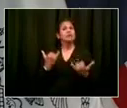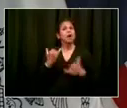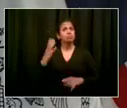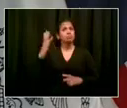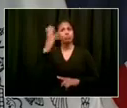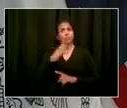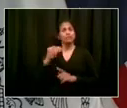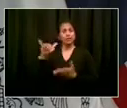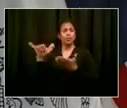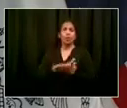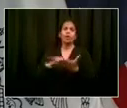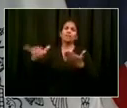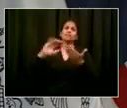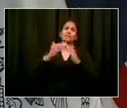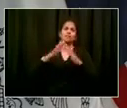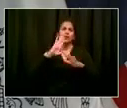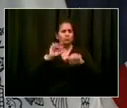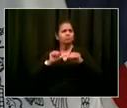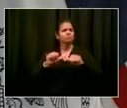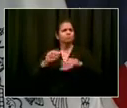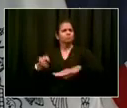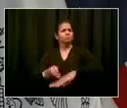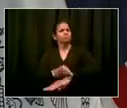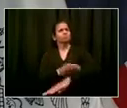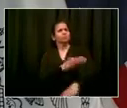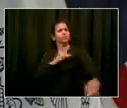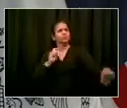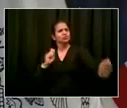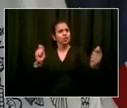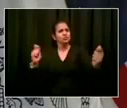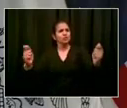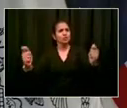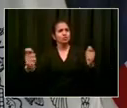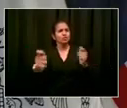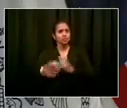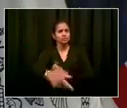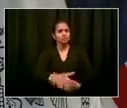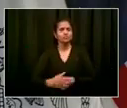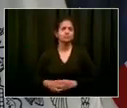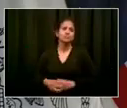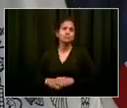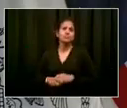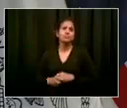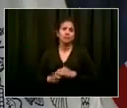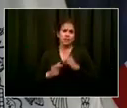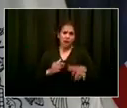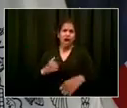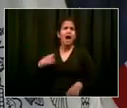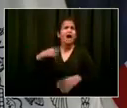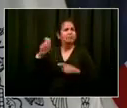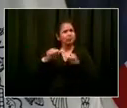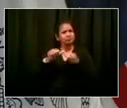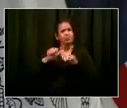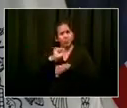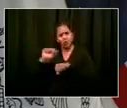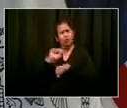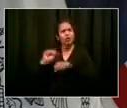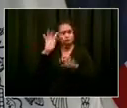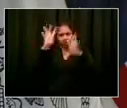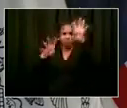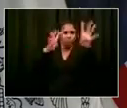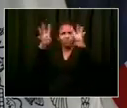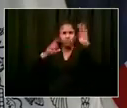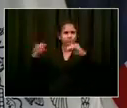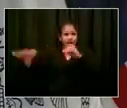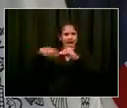adding improvements all the time. And so, I think people can see that and feel that, and they'll make their own choices, of